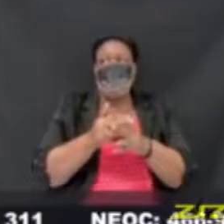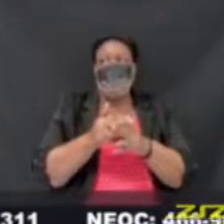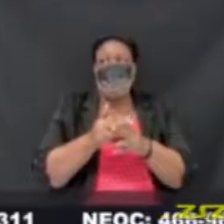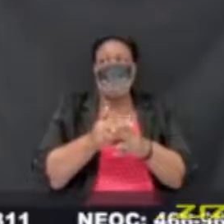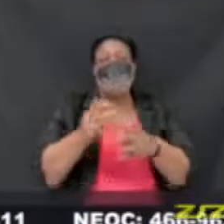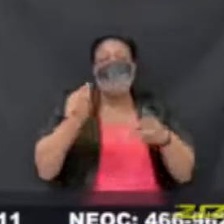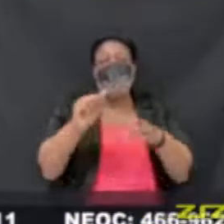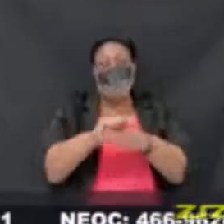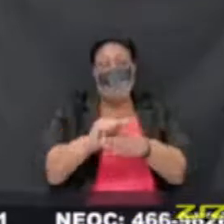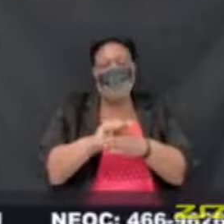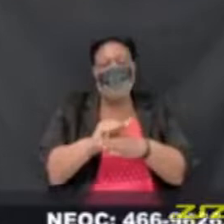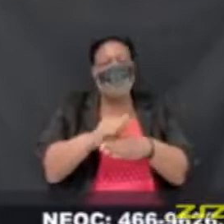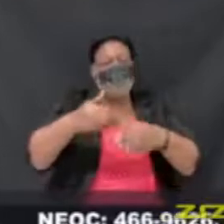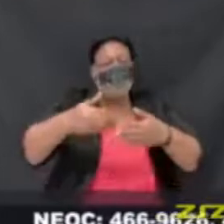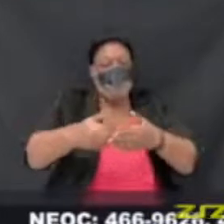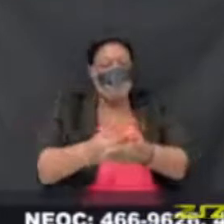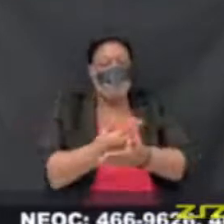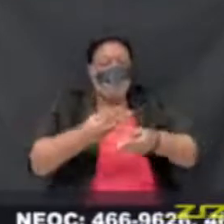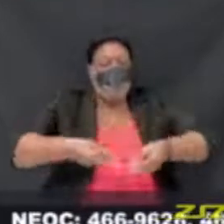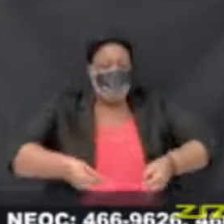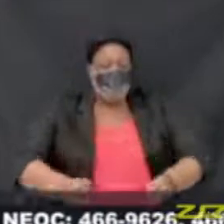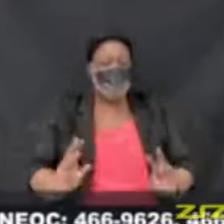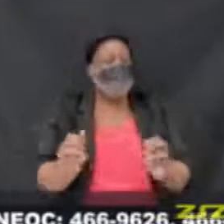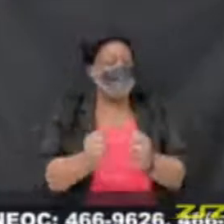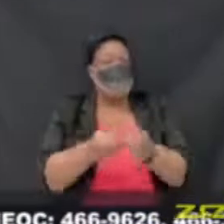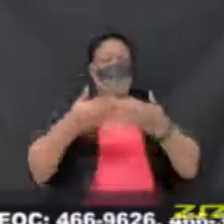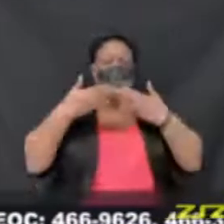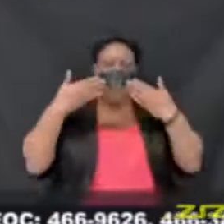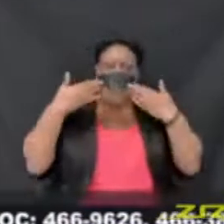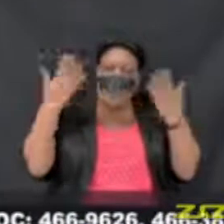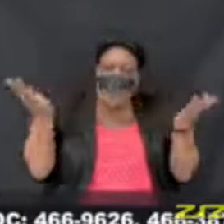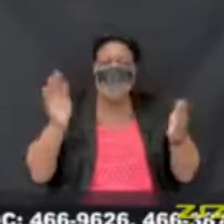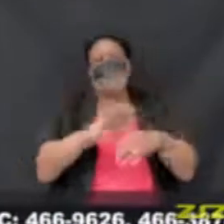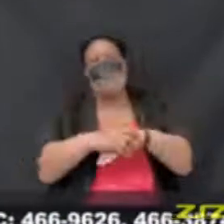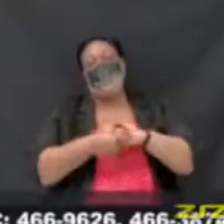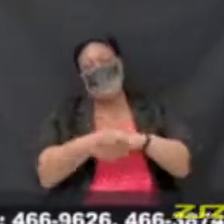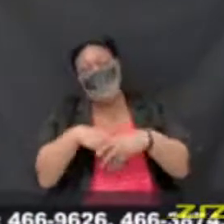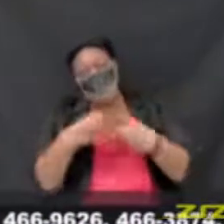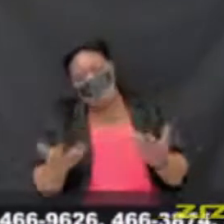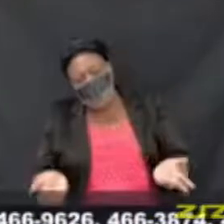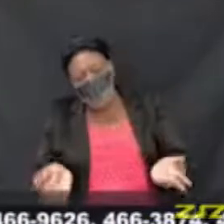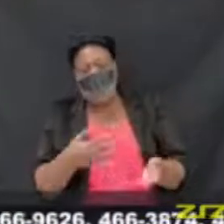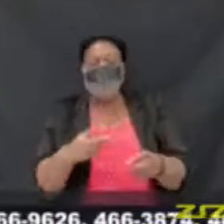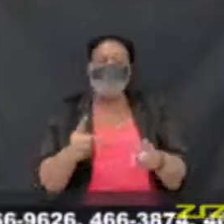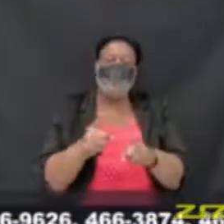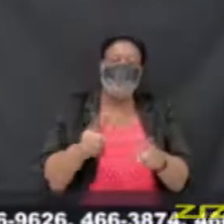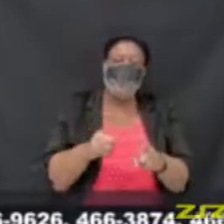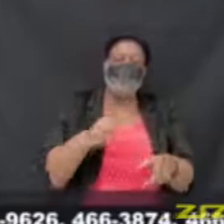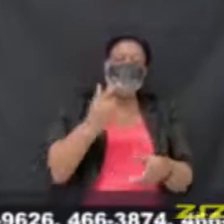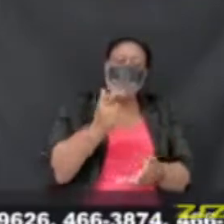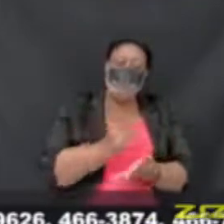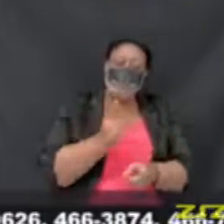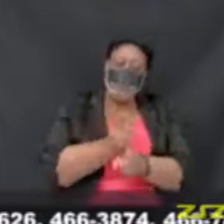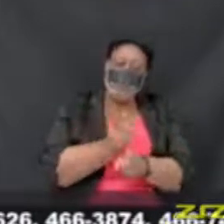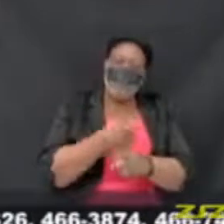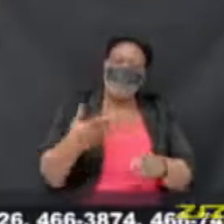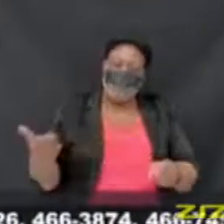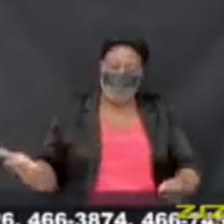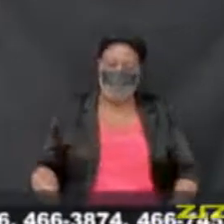with the COVID-19, that we can actually have harmonization amongst all